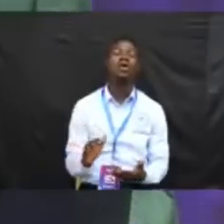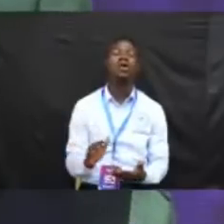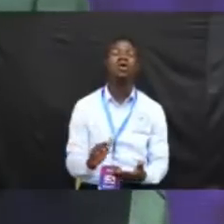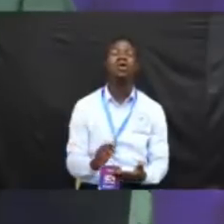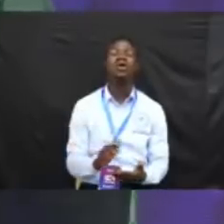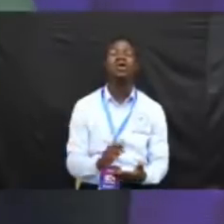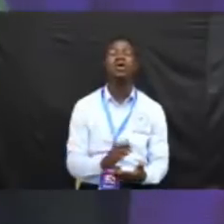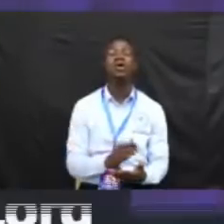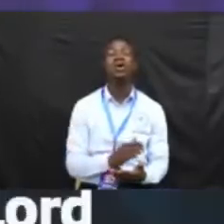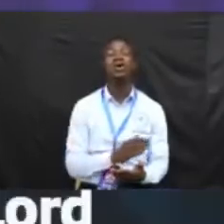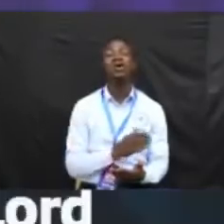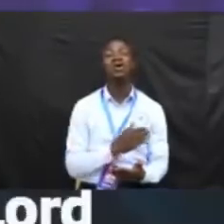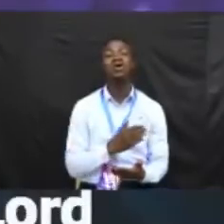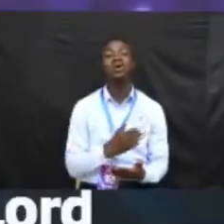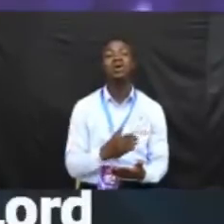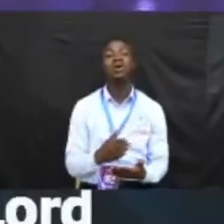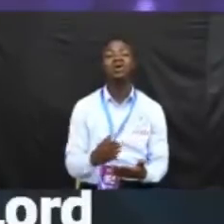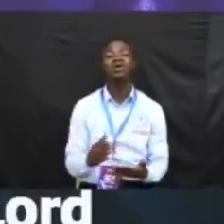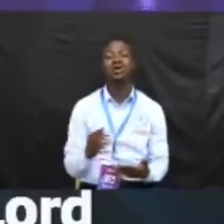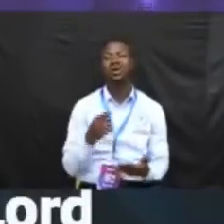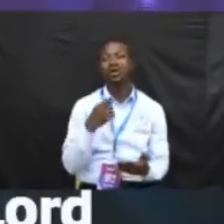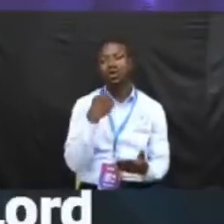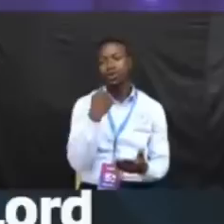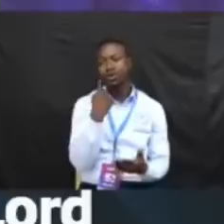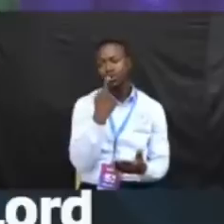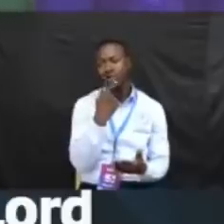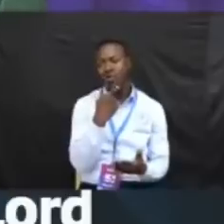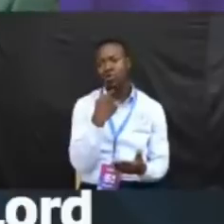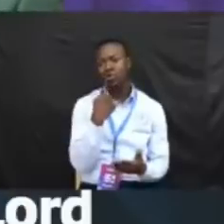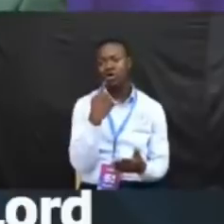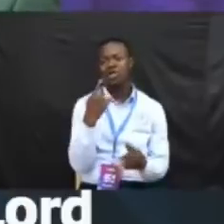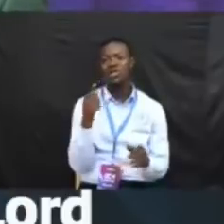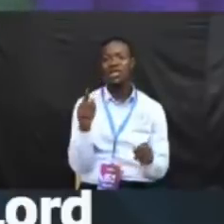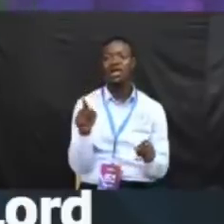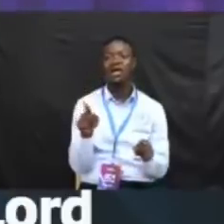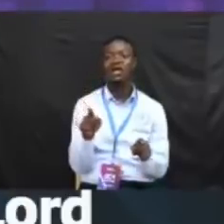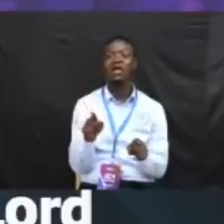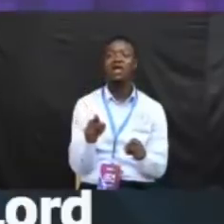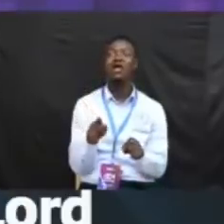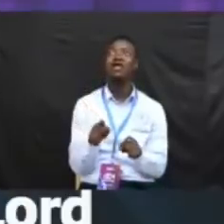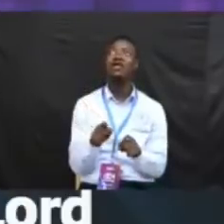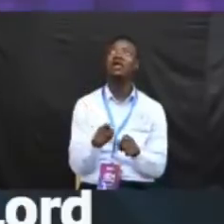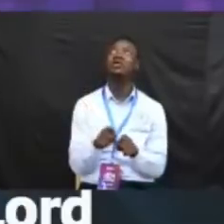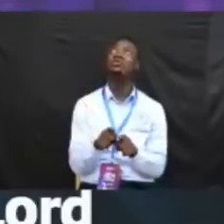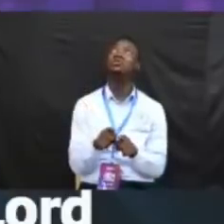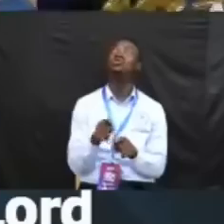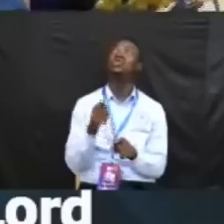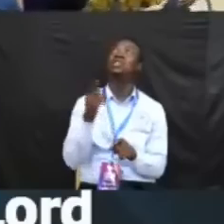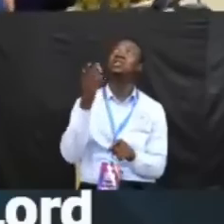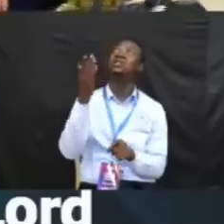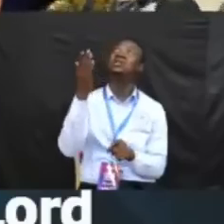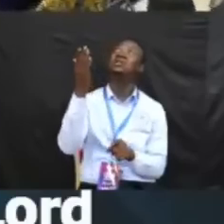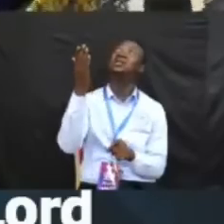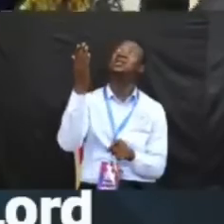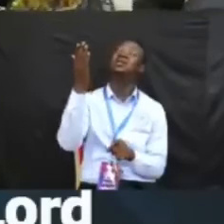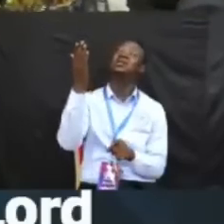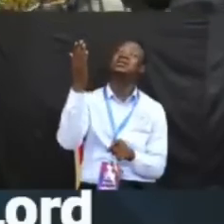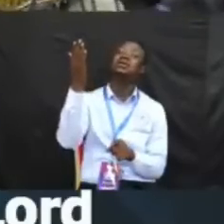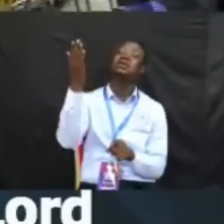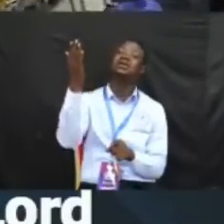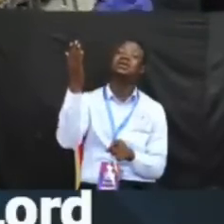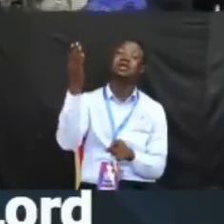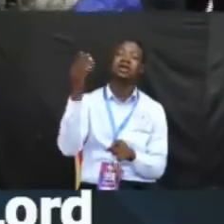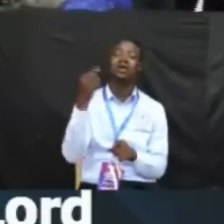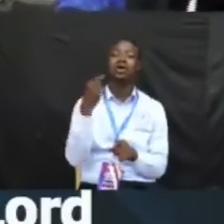Oh Lord, who is like unto thee?